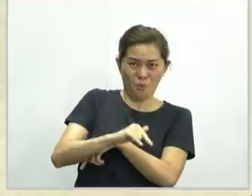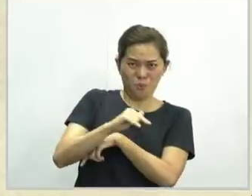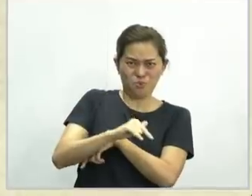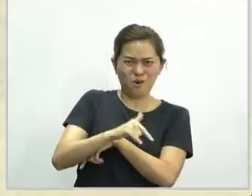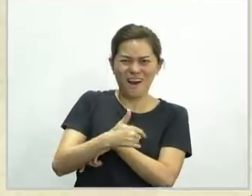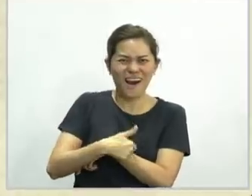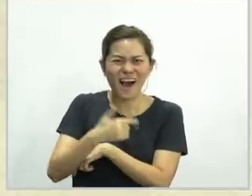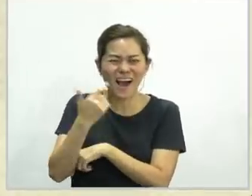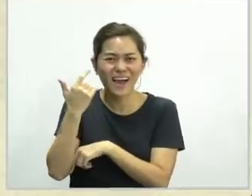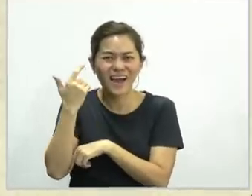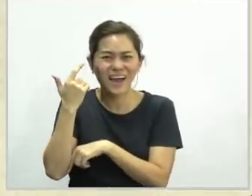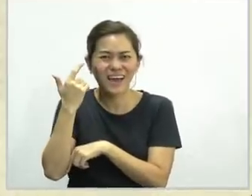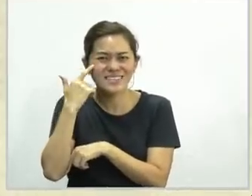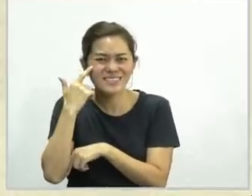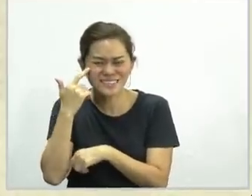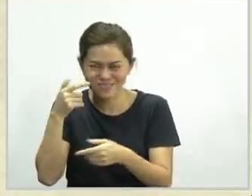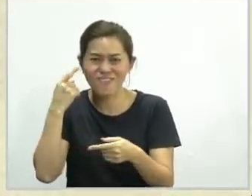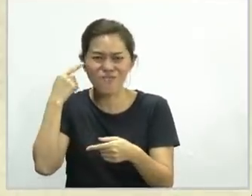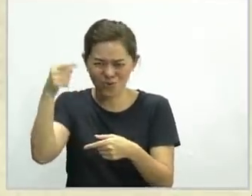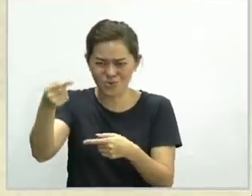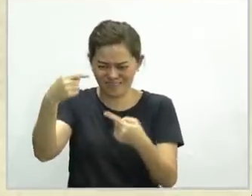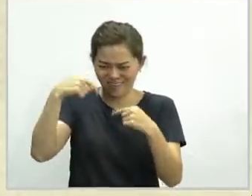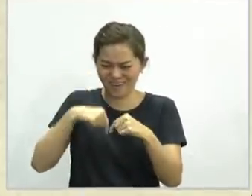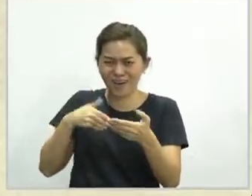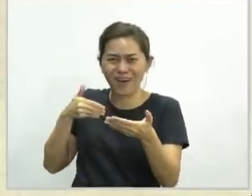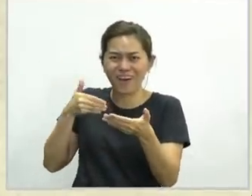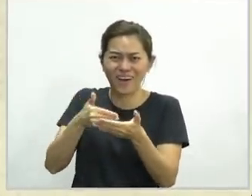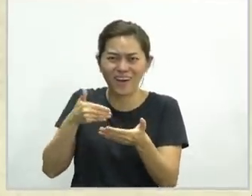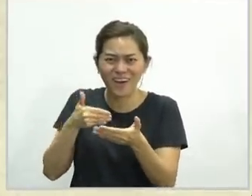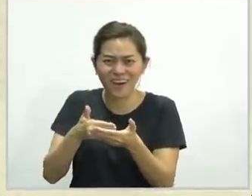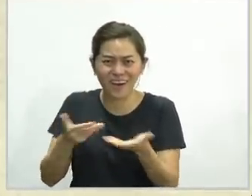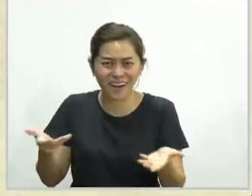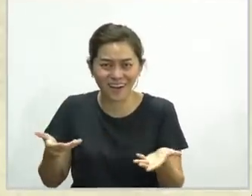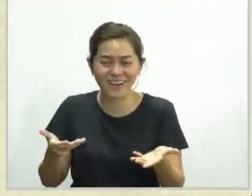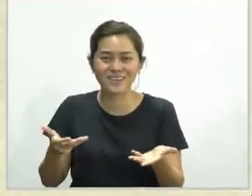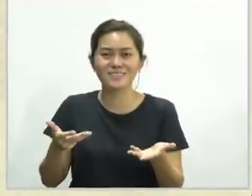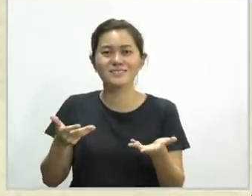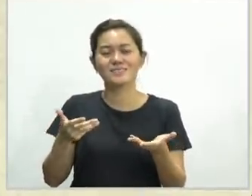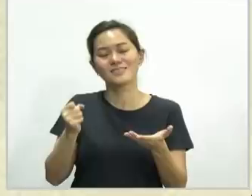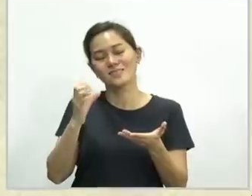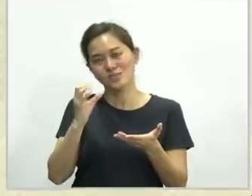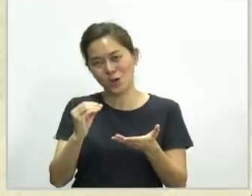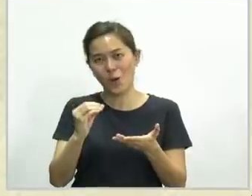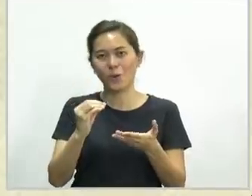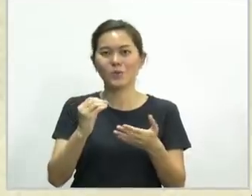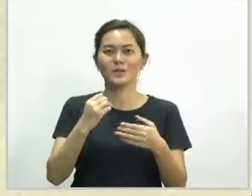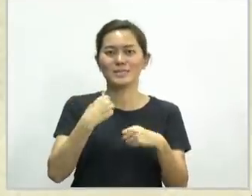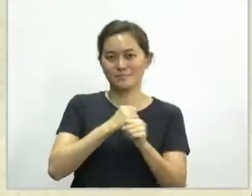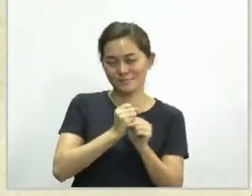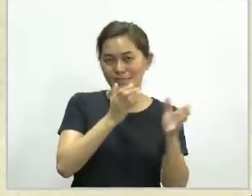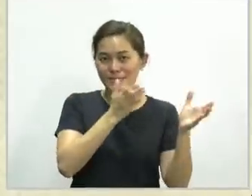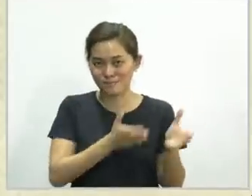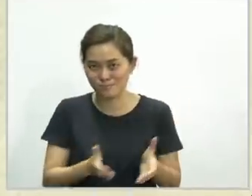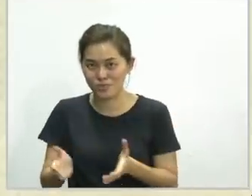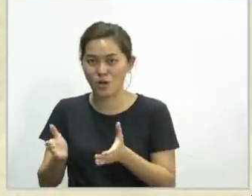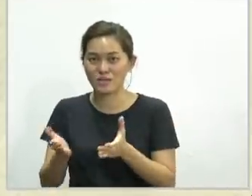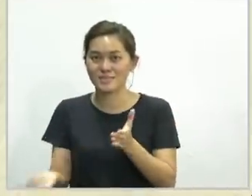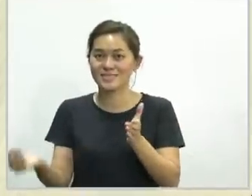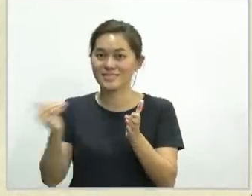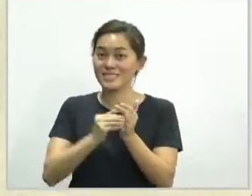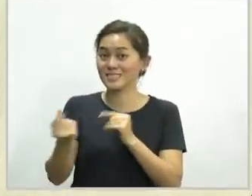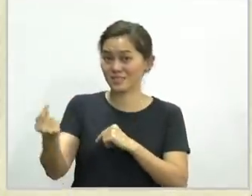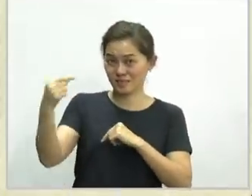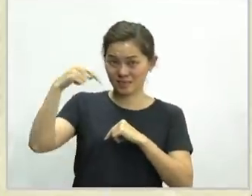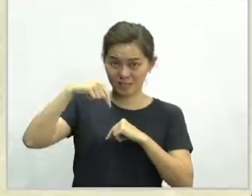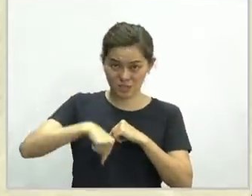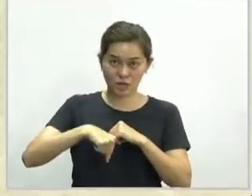you've got far to come. So make plans to come again